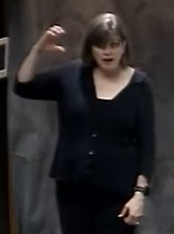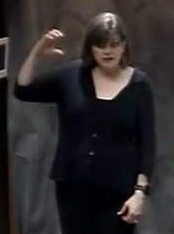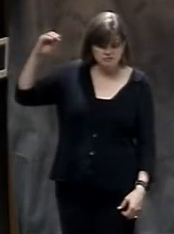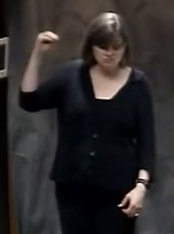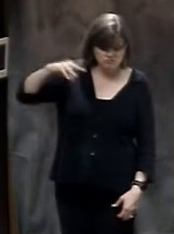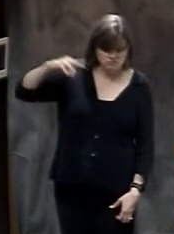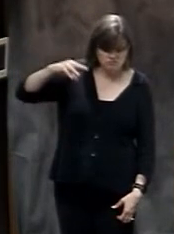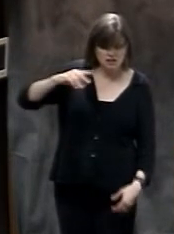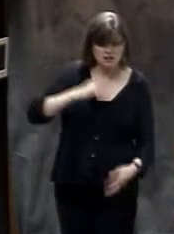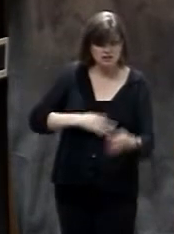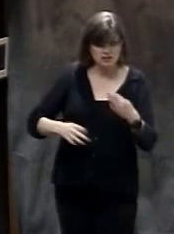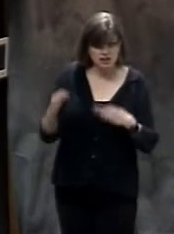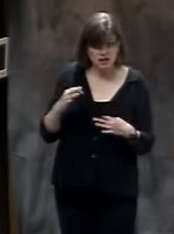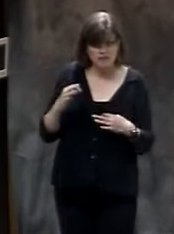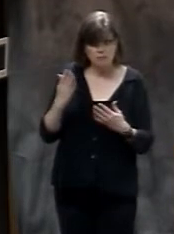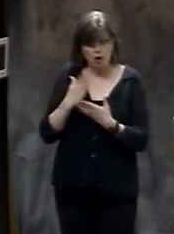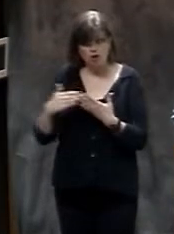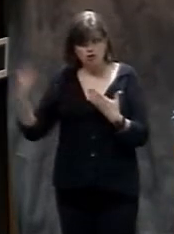would probably flip.